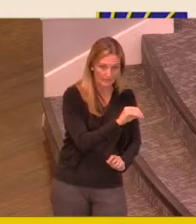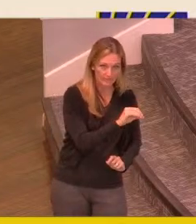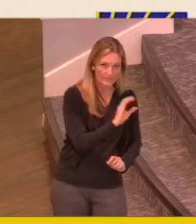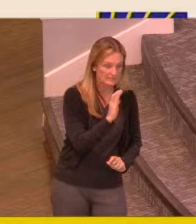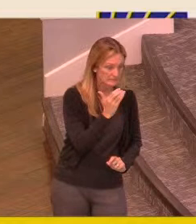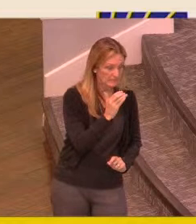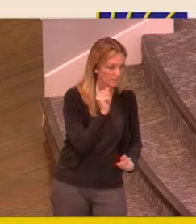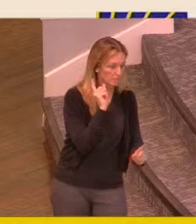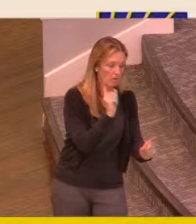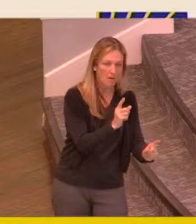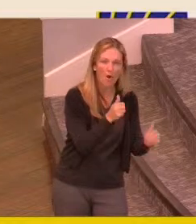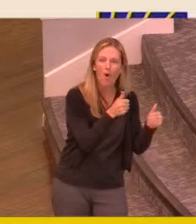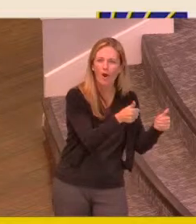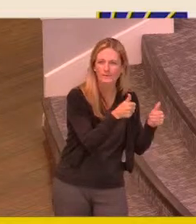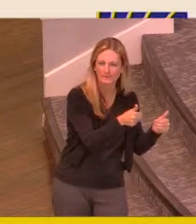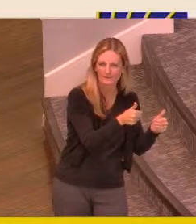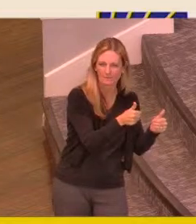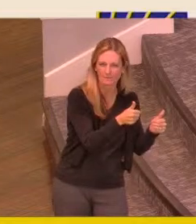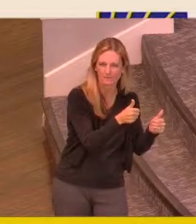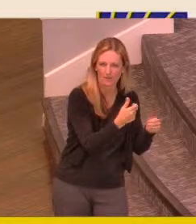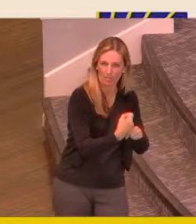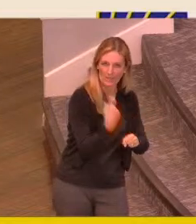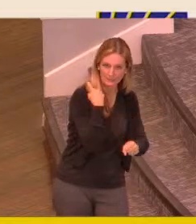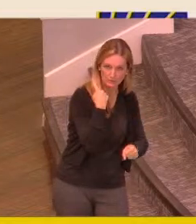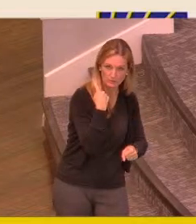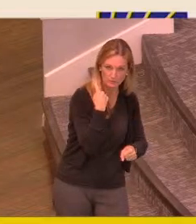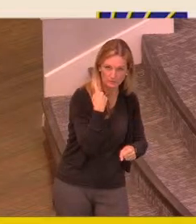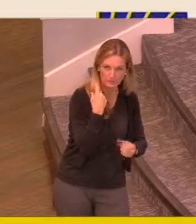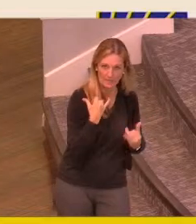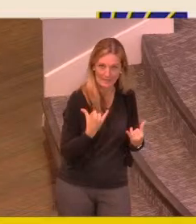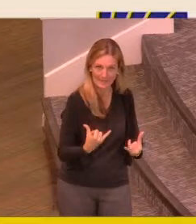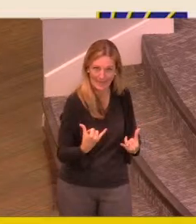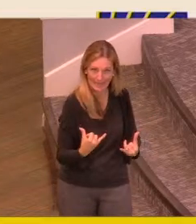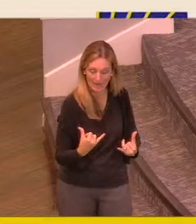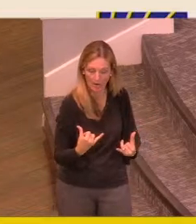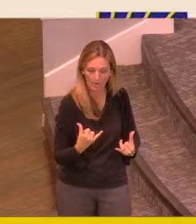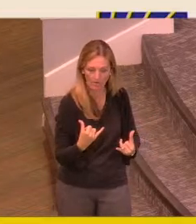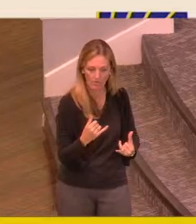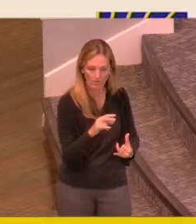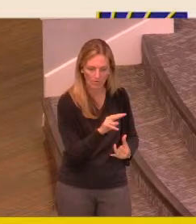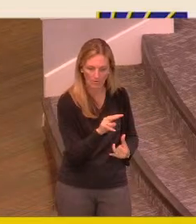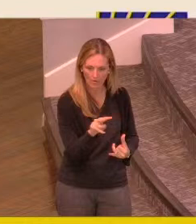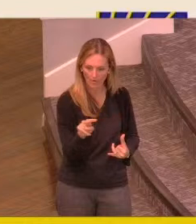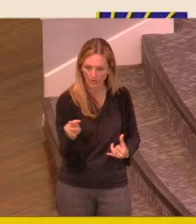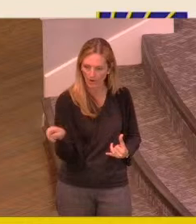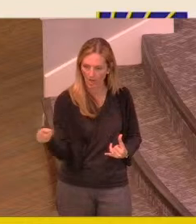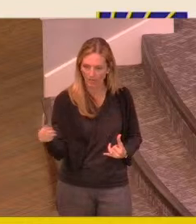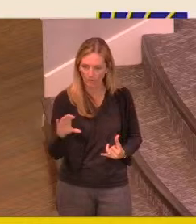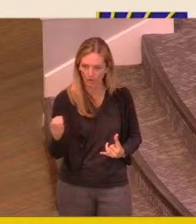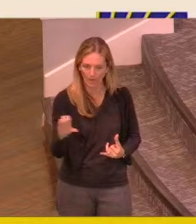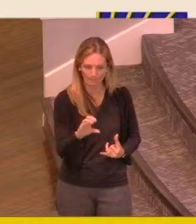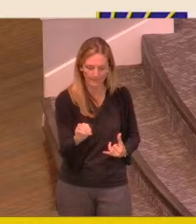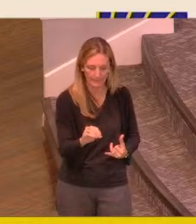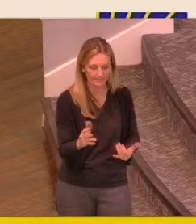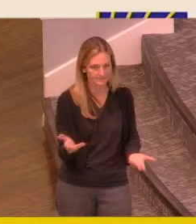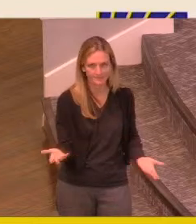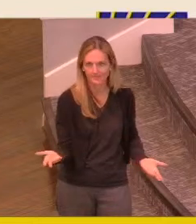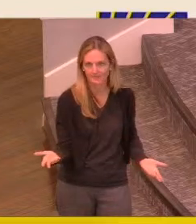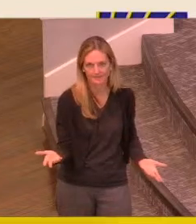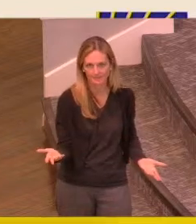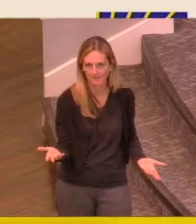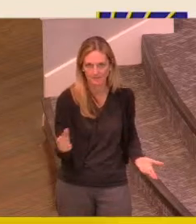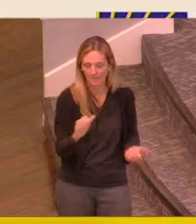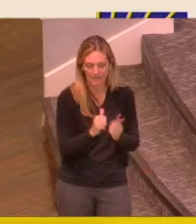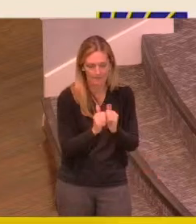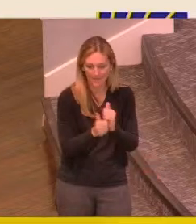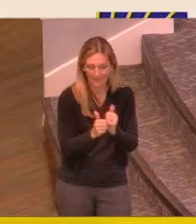year ago, we see what companies around us are doing, and if we want to remain competitive, we need to look at doing more